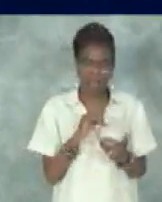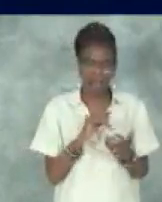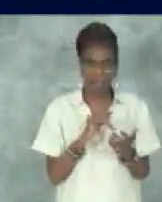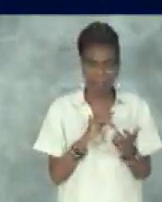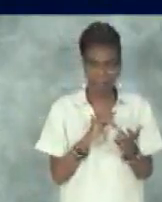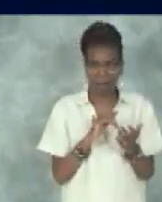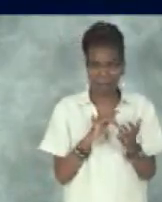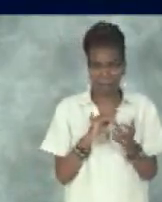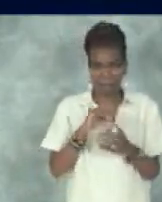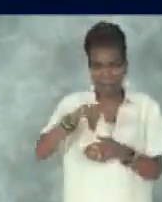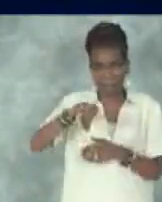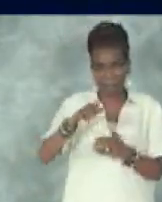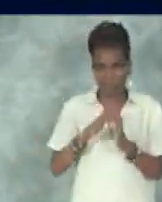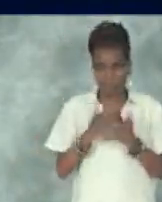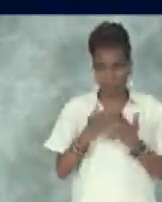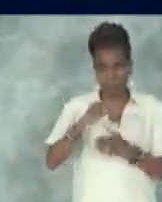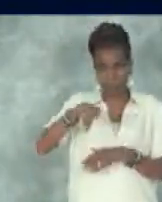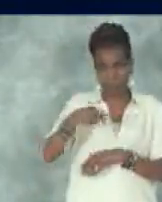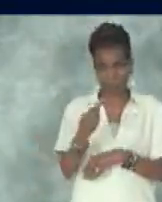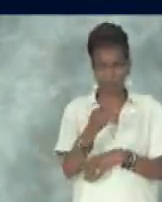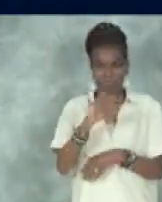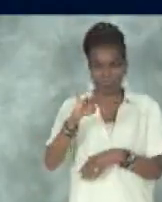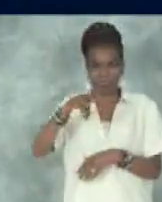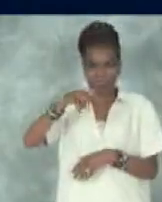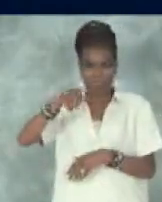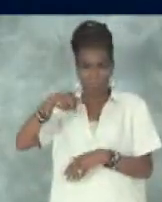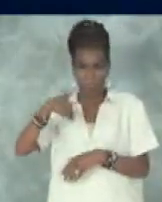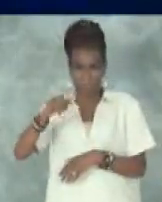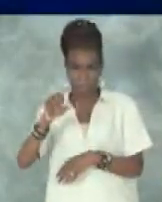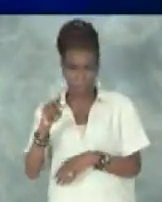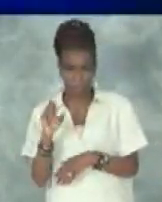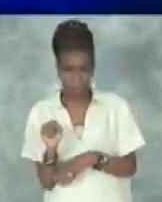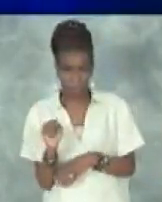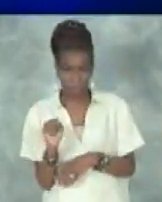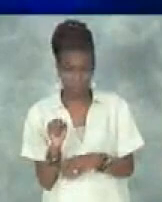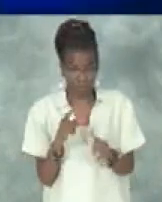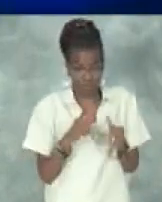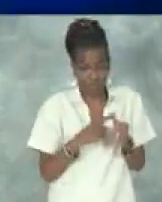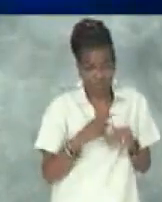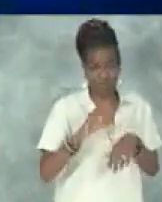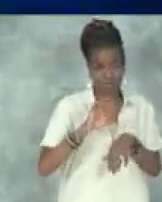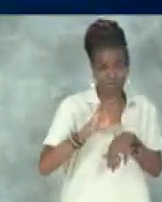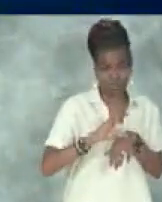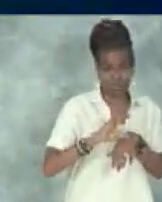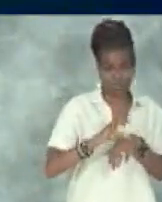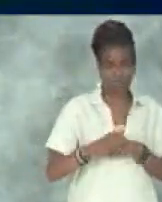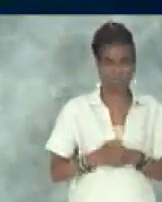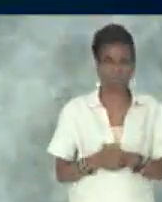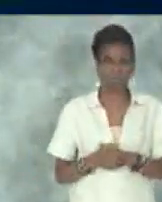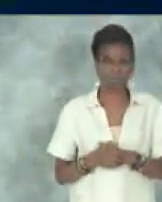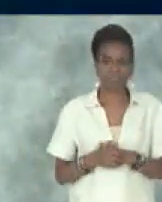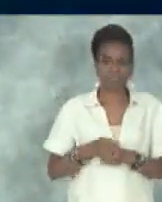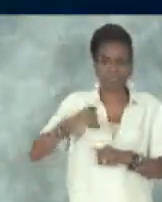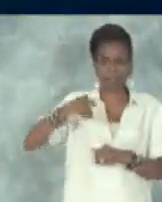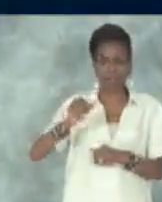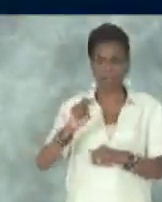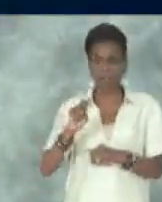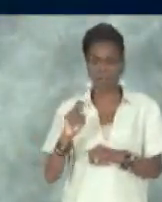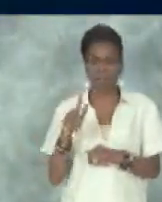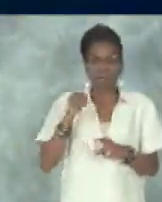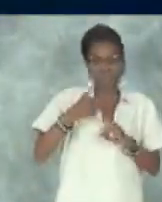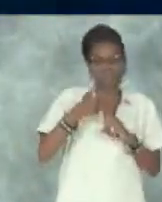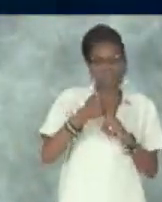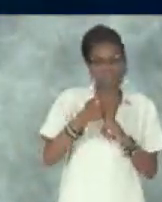while. Paul is writing to his first church. The Philippian church is what Paul started first, and he loves